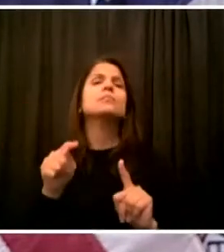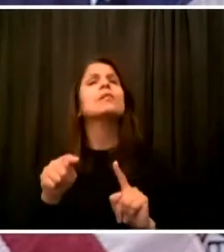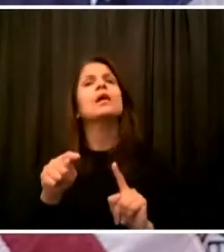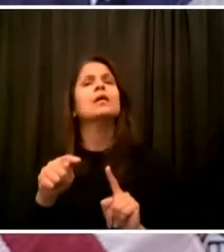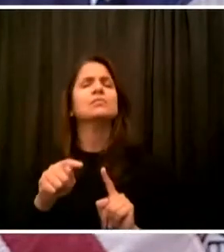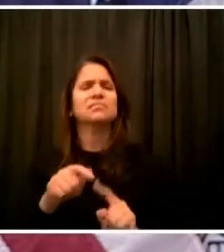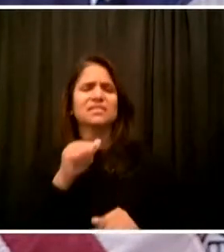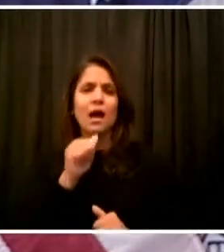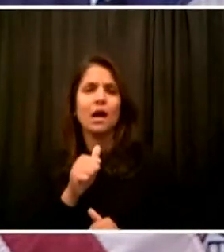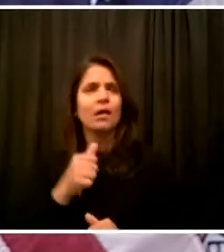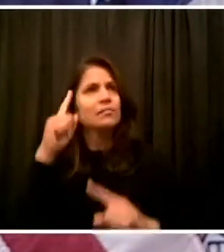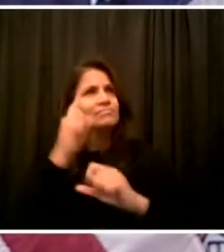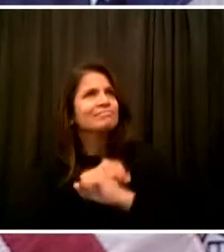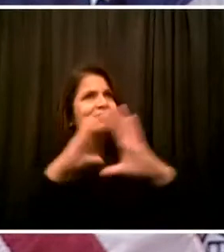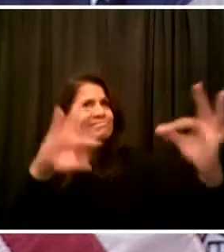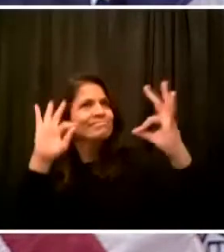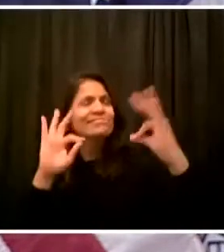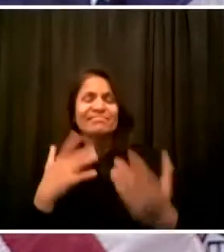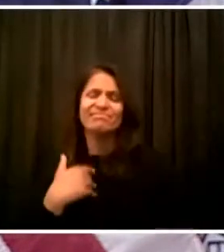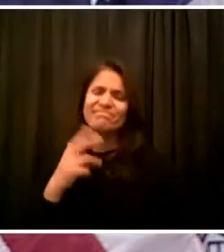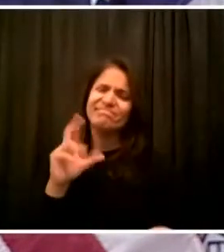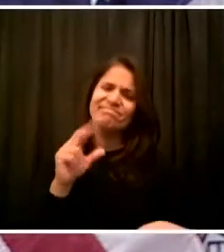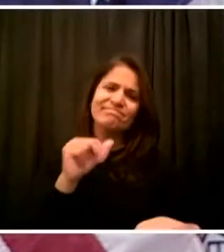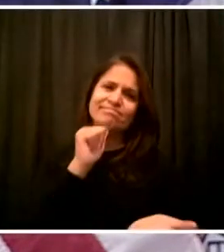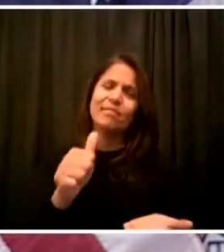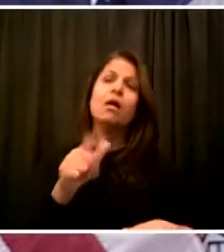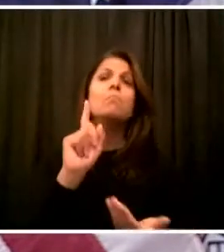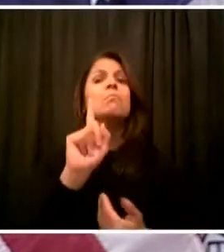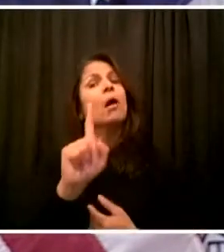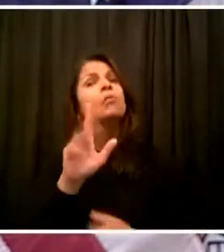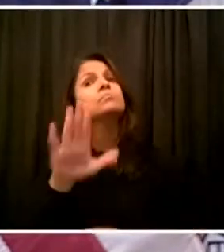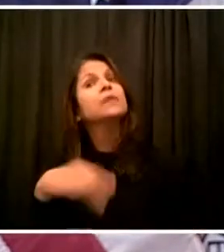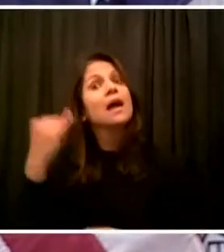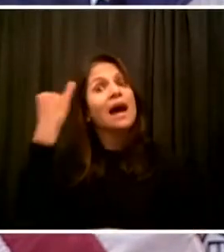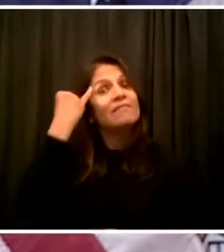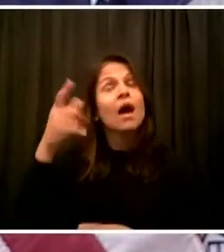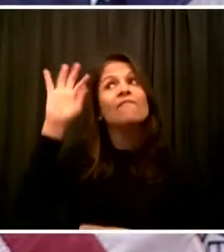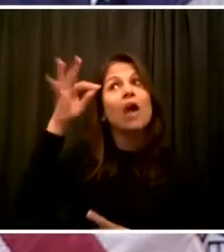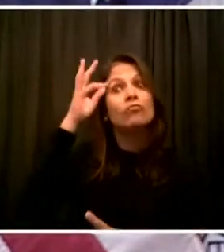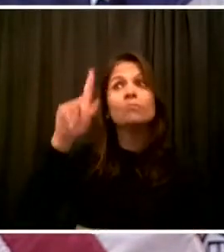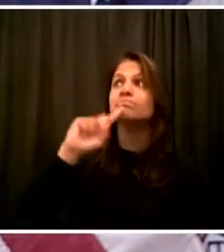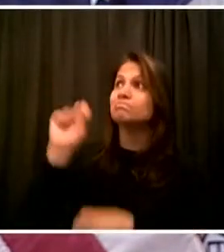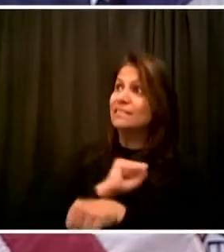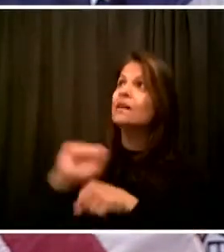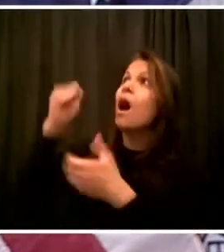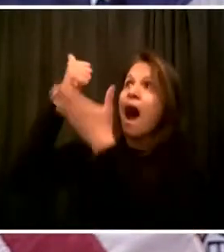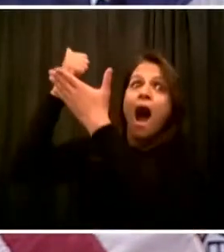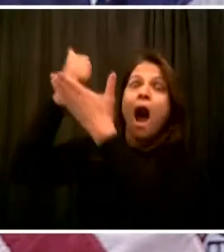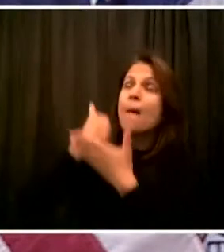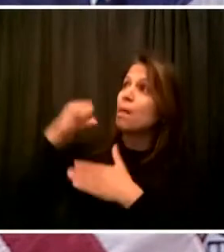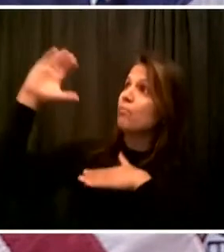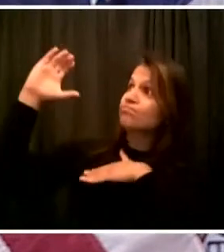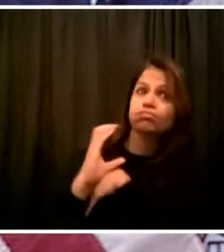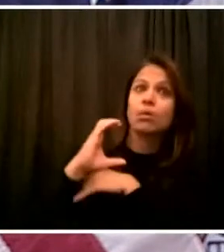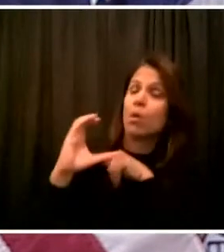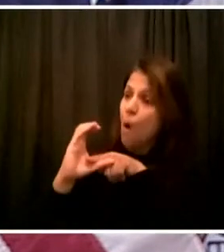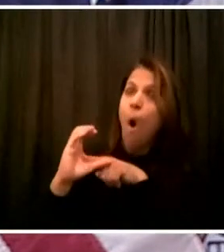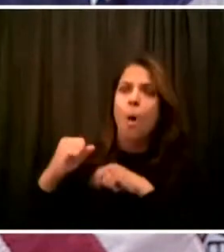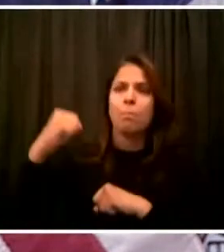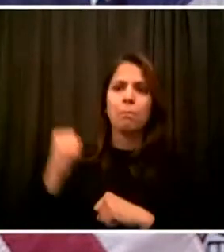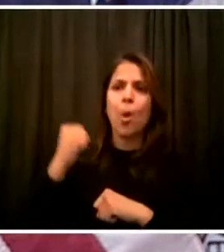way. On the question of the health department, Andrew, look, from the